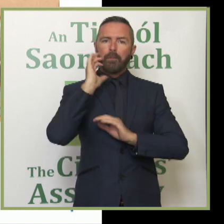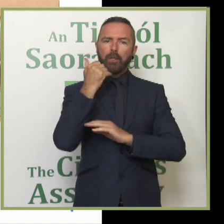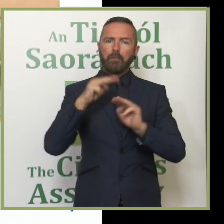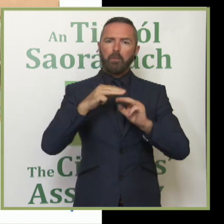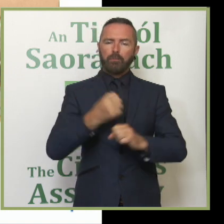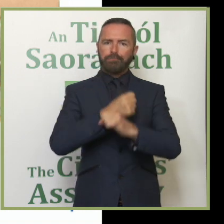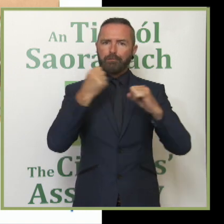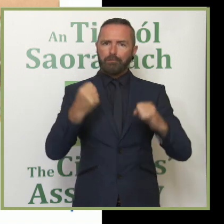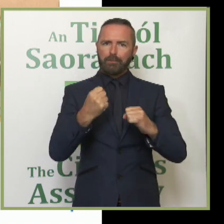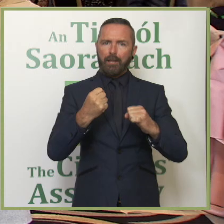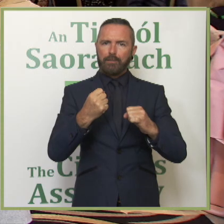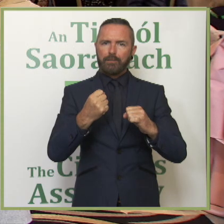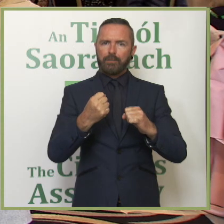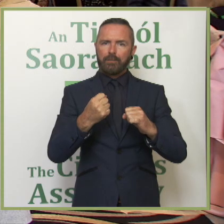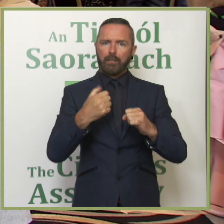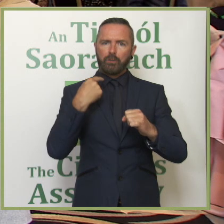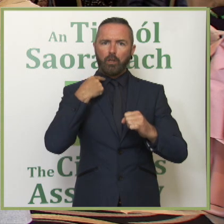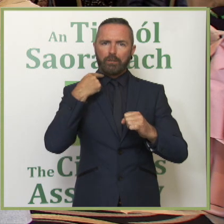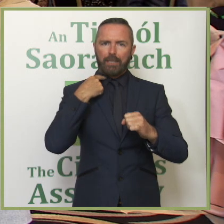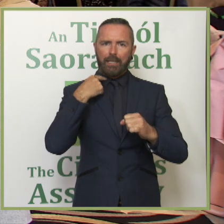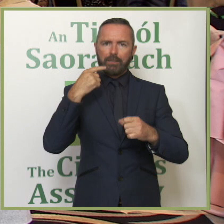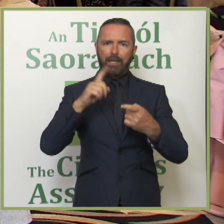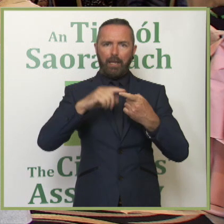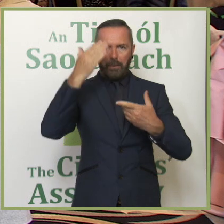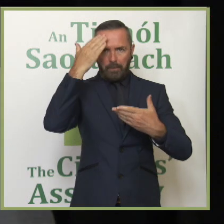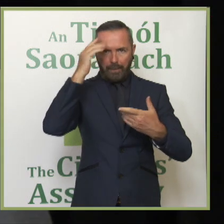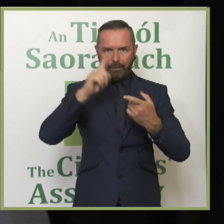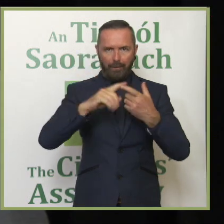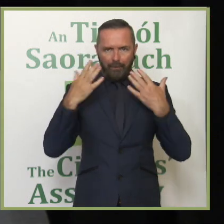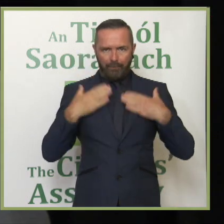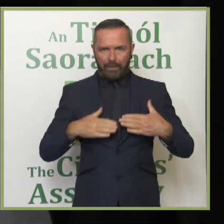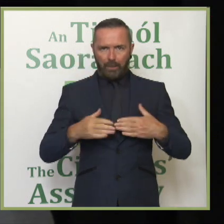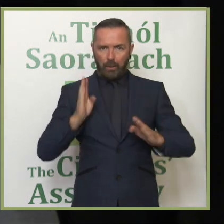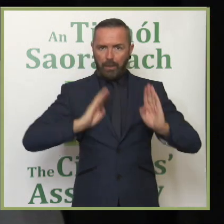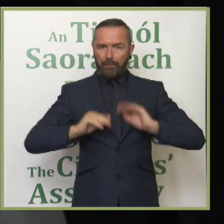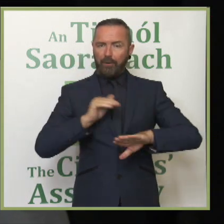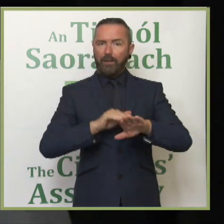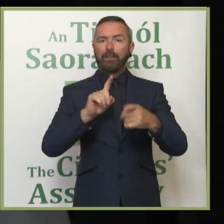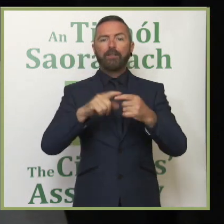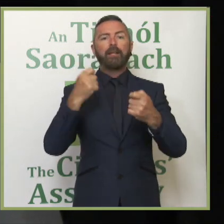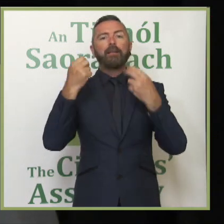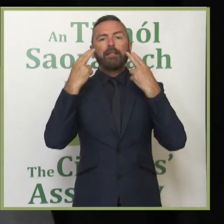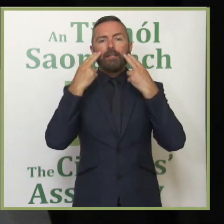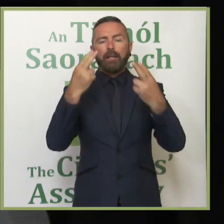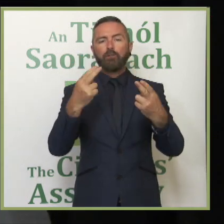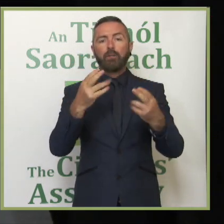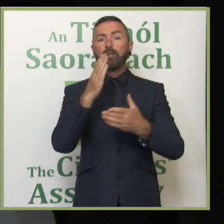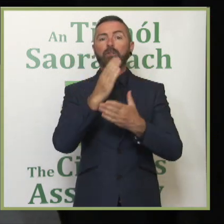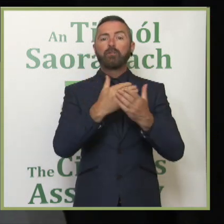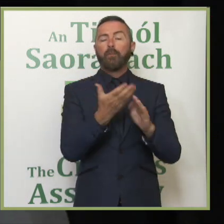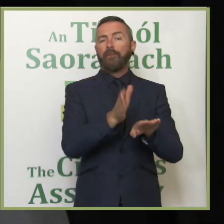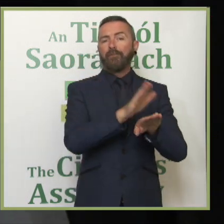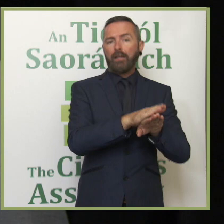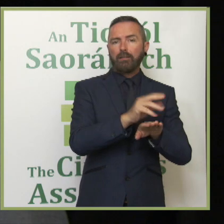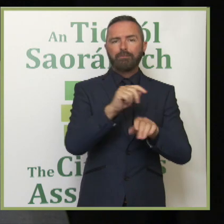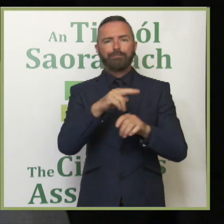intense intoxication, mental, physical, and behavioral effects than natural cannabinoids, and some fatal and non-fatal